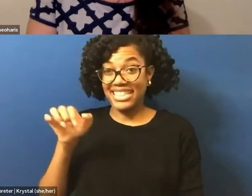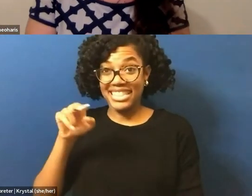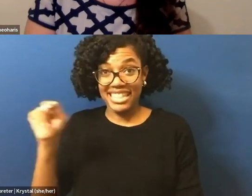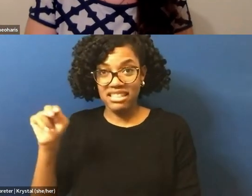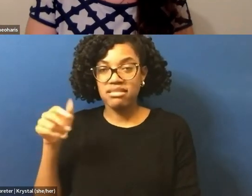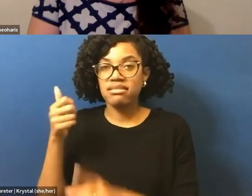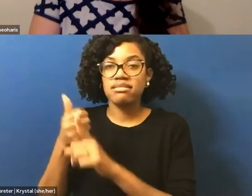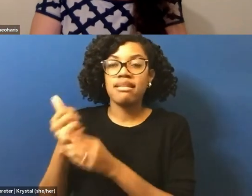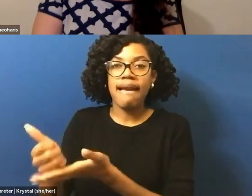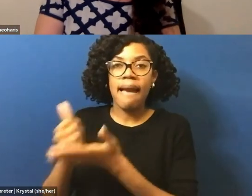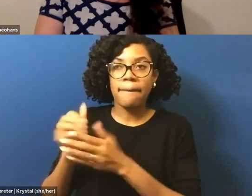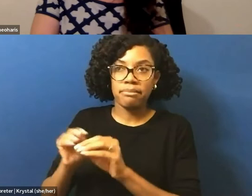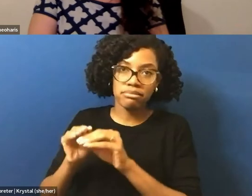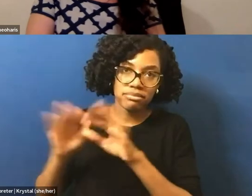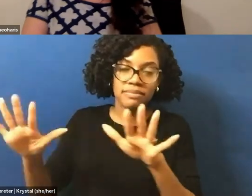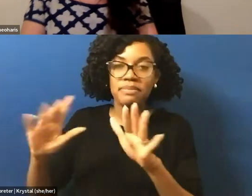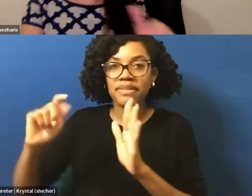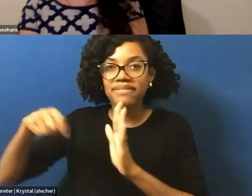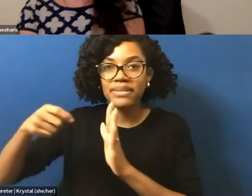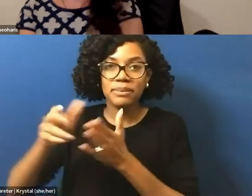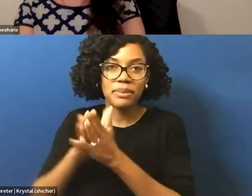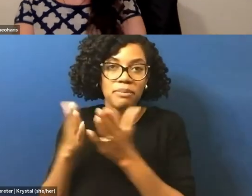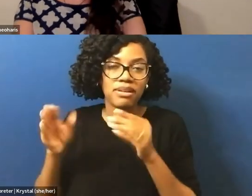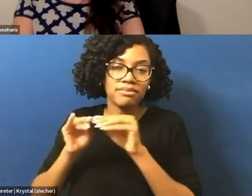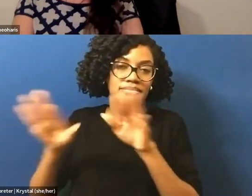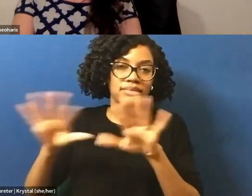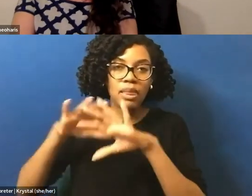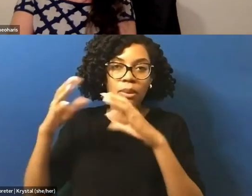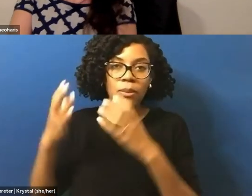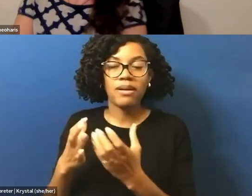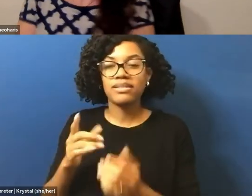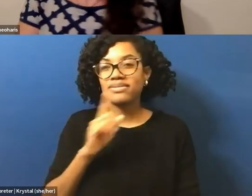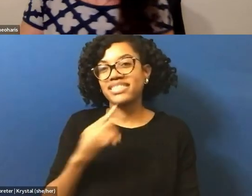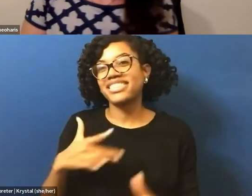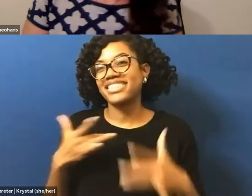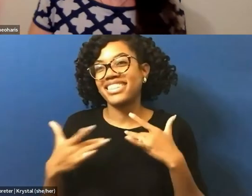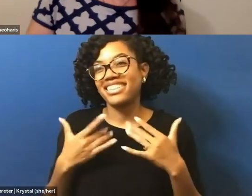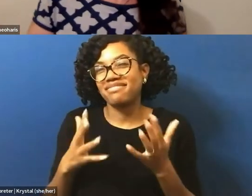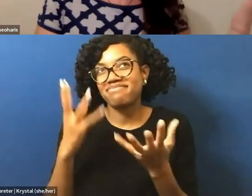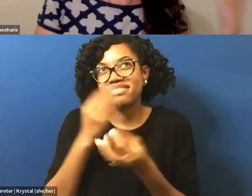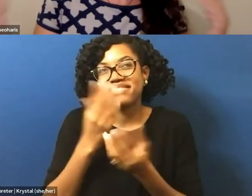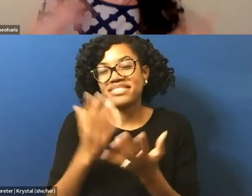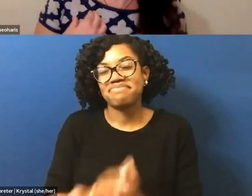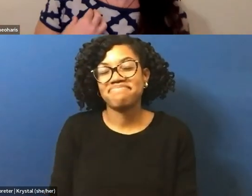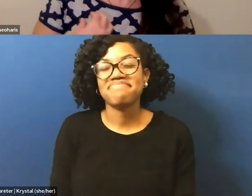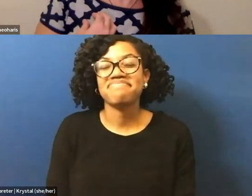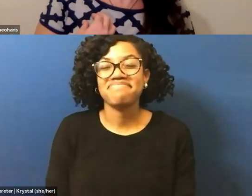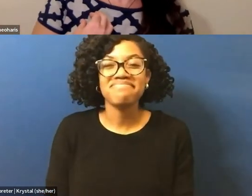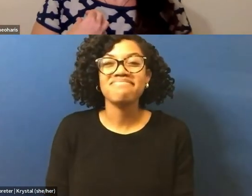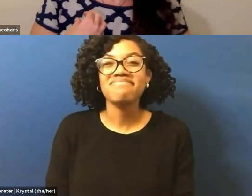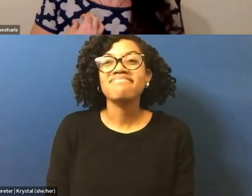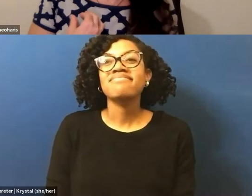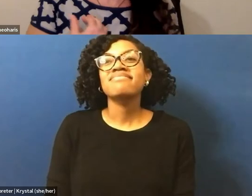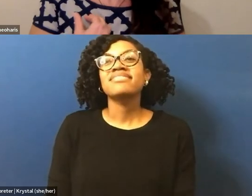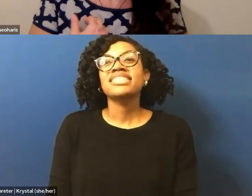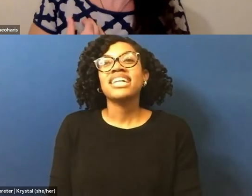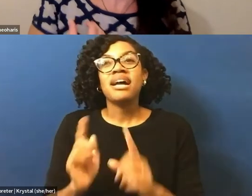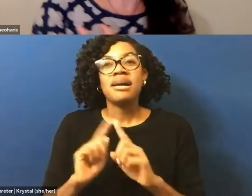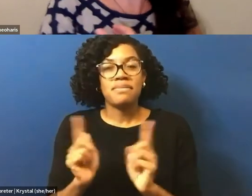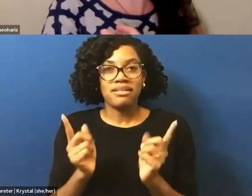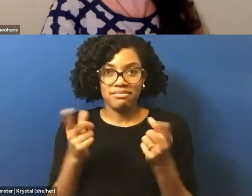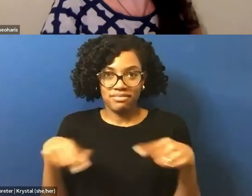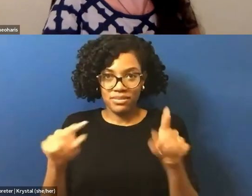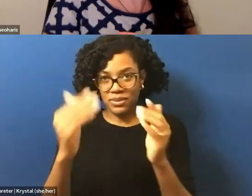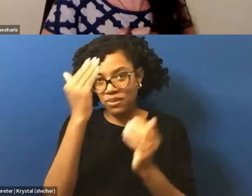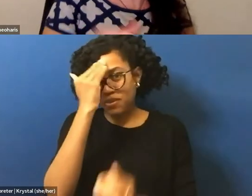it's so exciting and so beautiful. And yeah. But as all of you know, I can relate